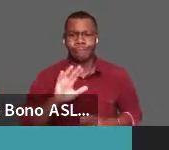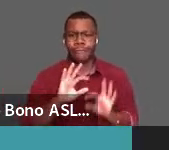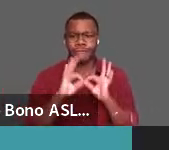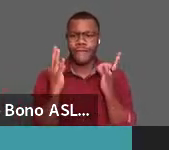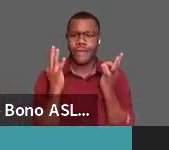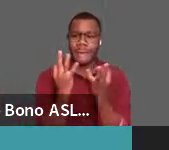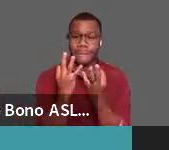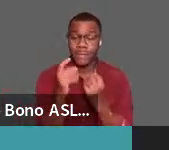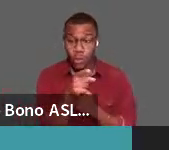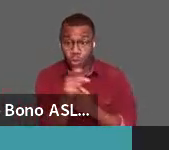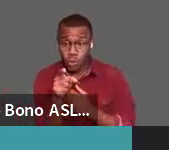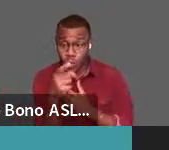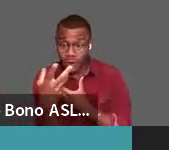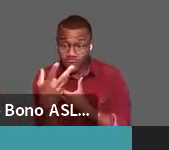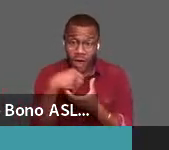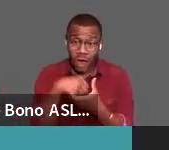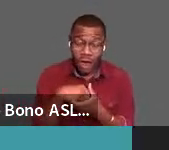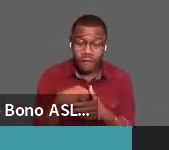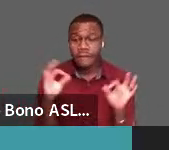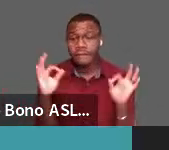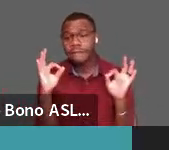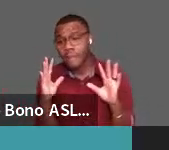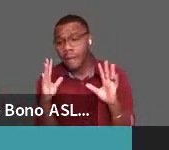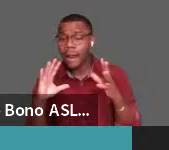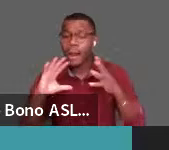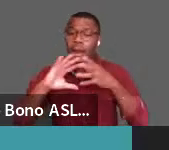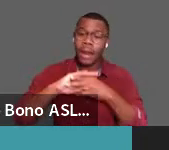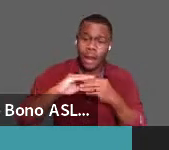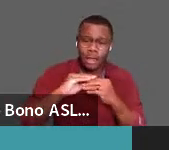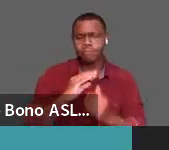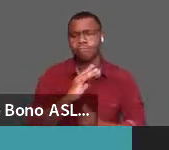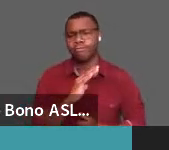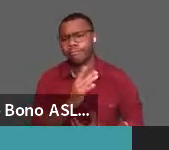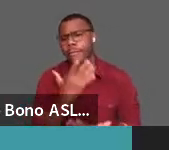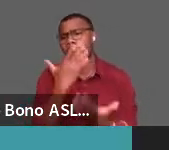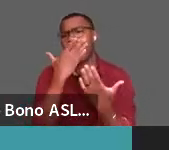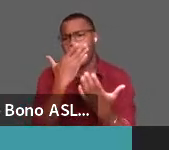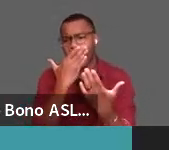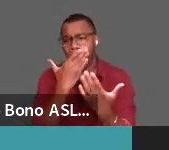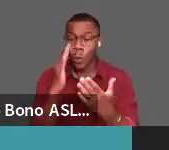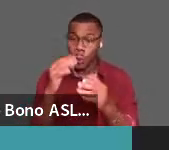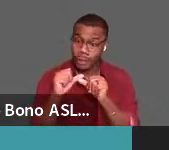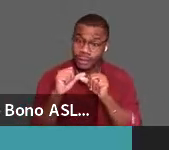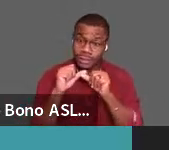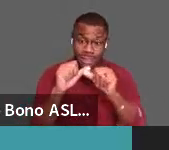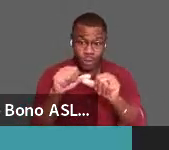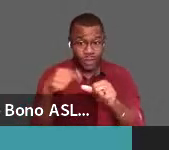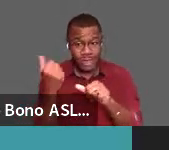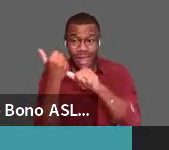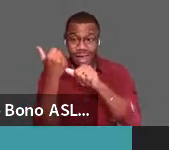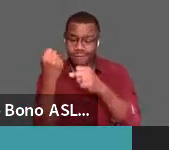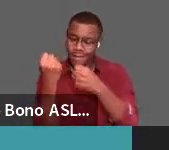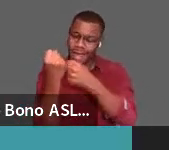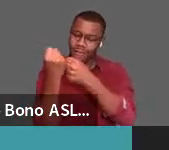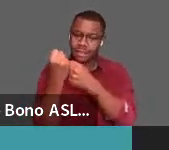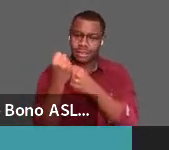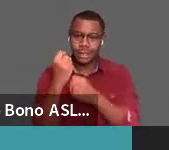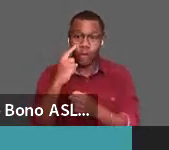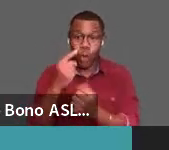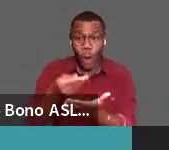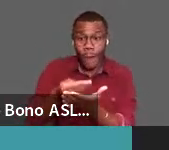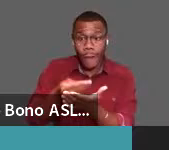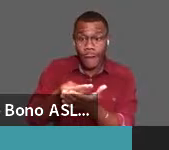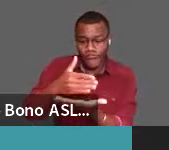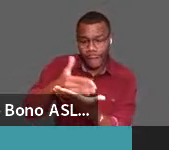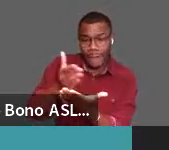to give us feedback. We'll begin this advocacy process regarding the budget right away. So looking forward